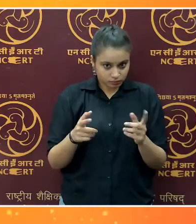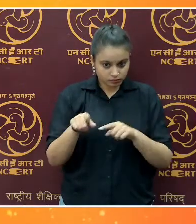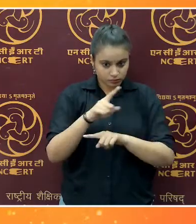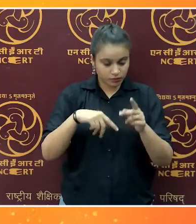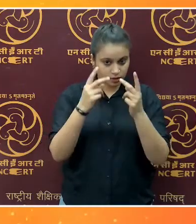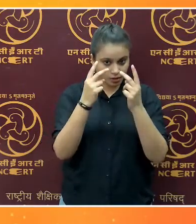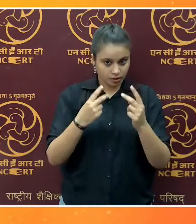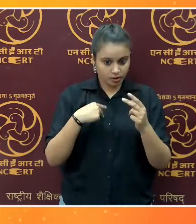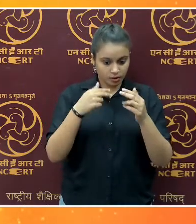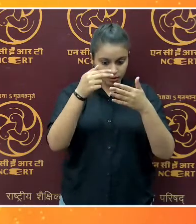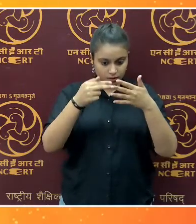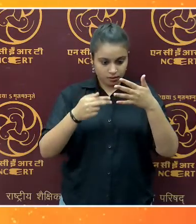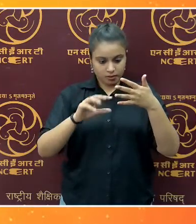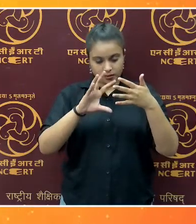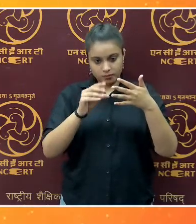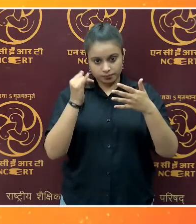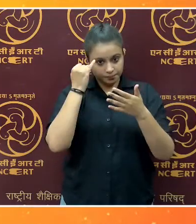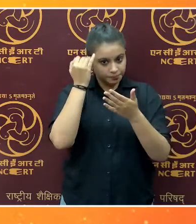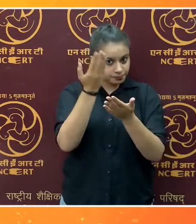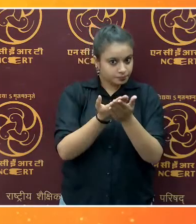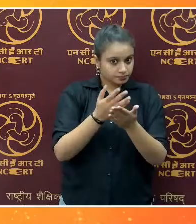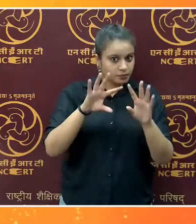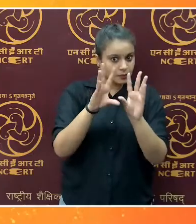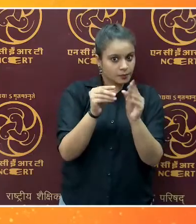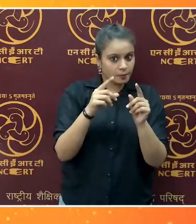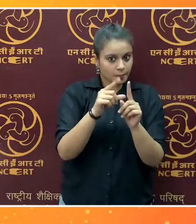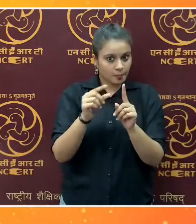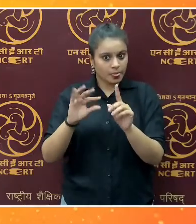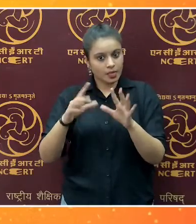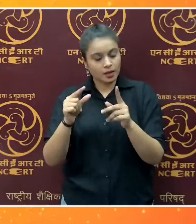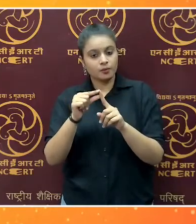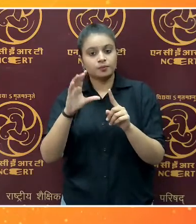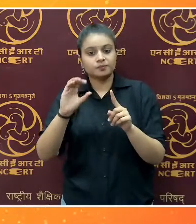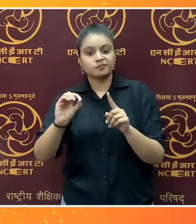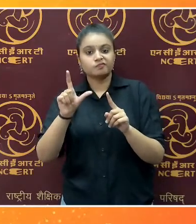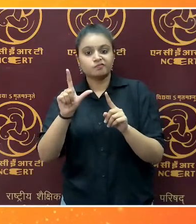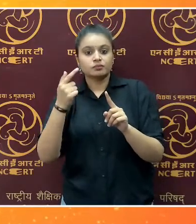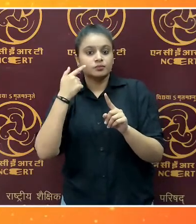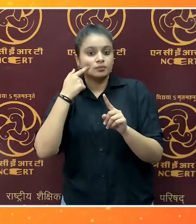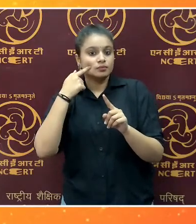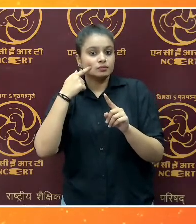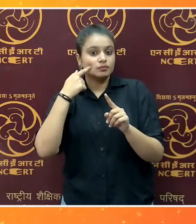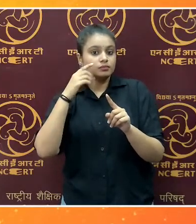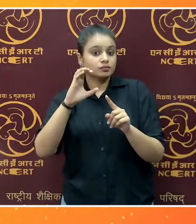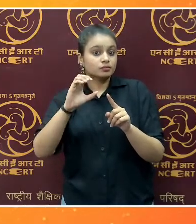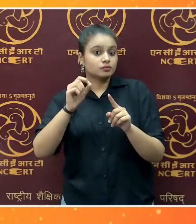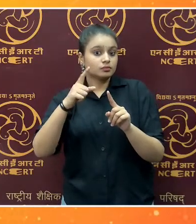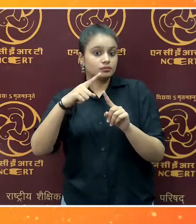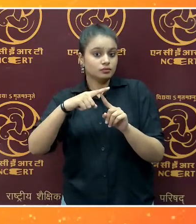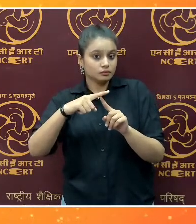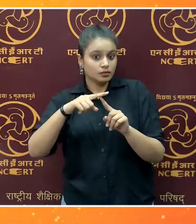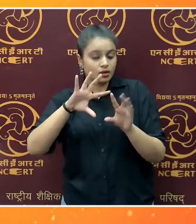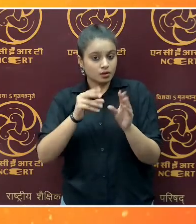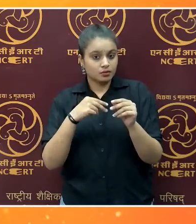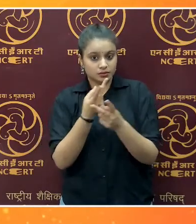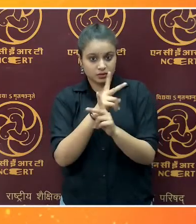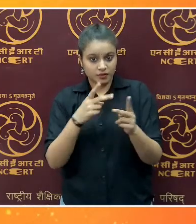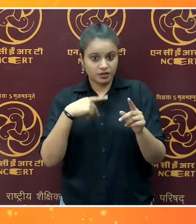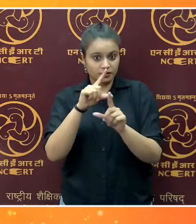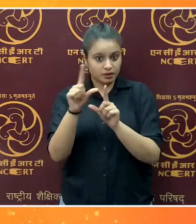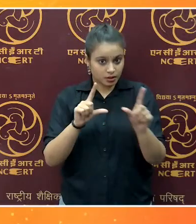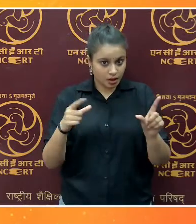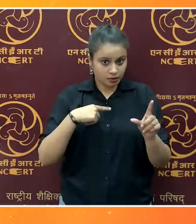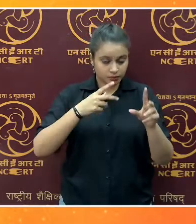the names suggest the qualities. A polyglot is somebody who can speak various languages.